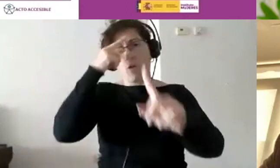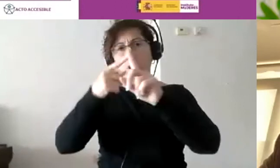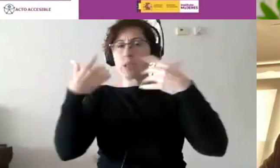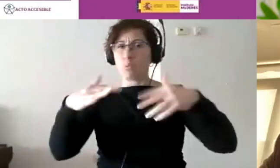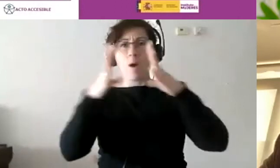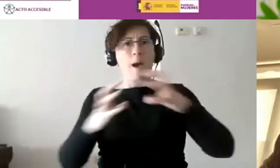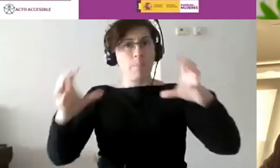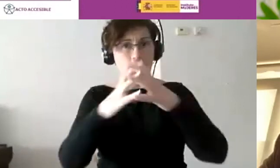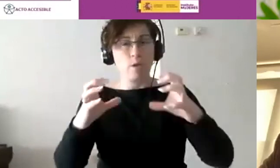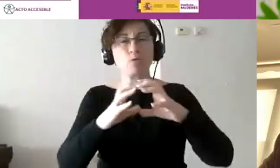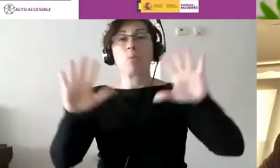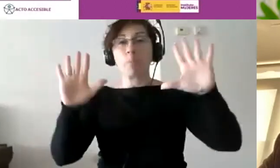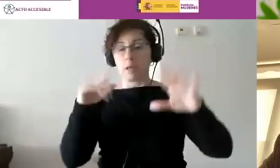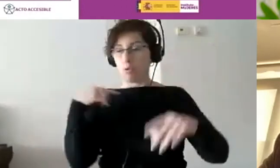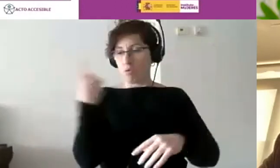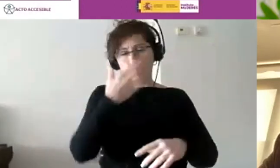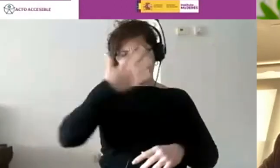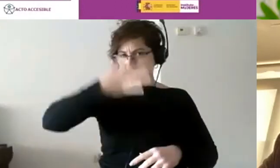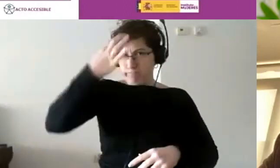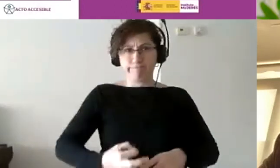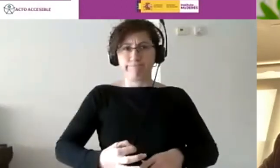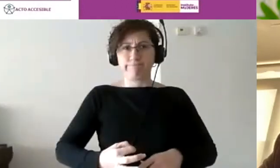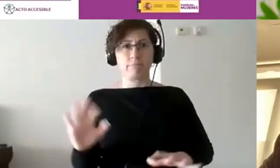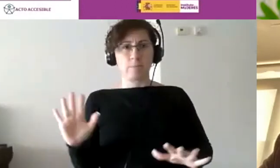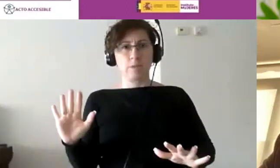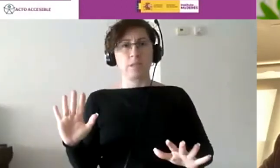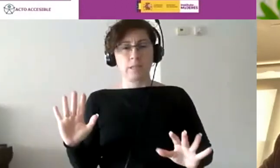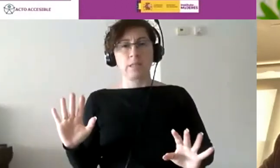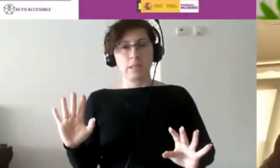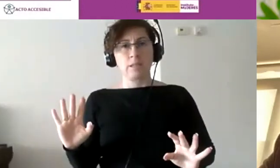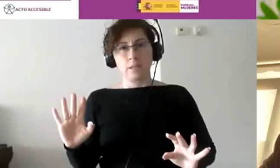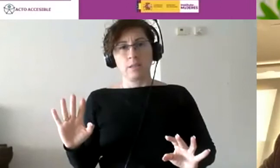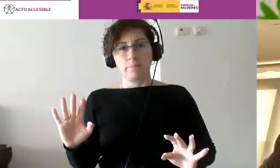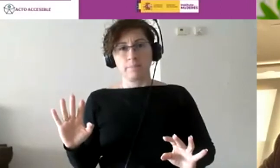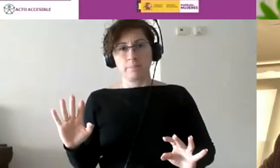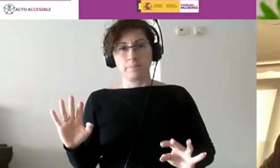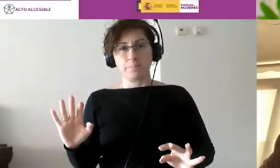people in work. But we're doing this convinced that we are